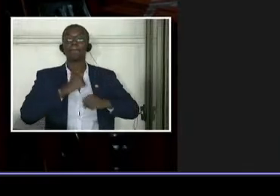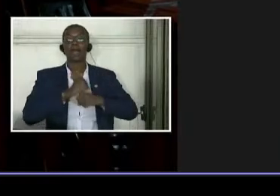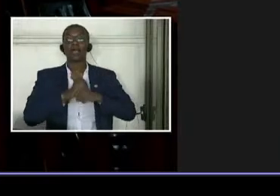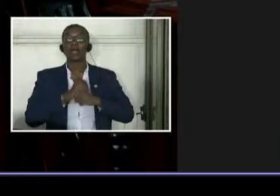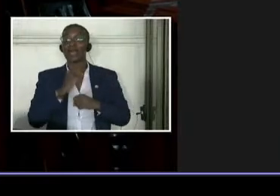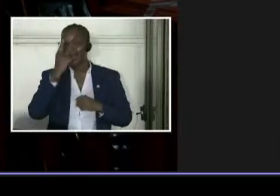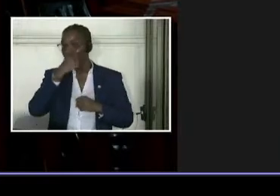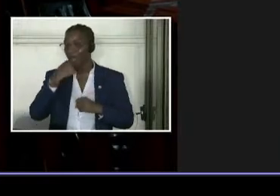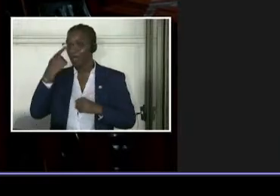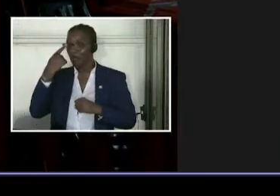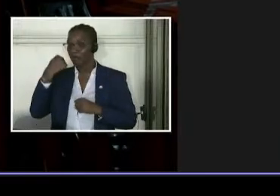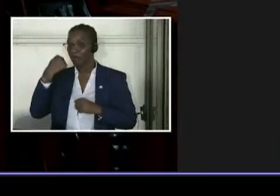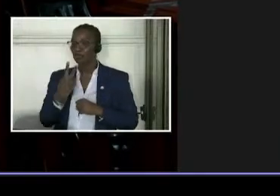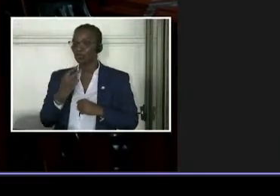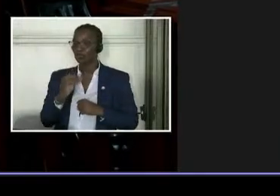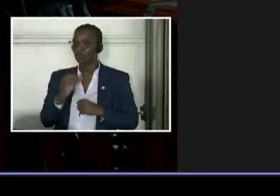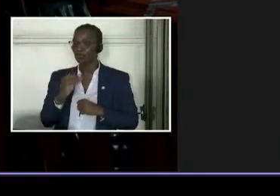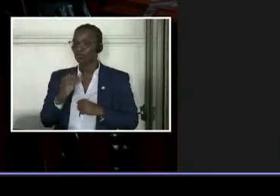during the April